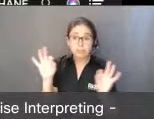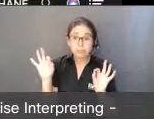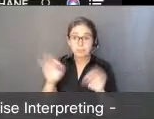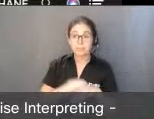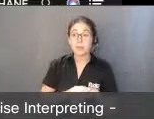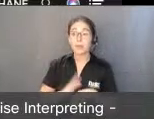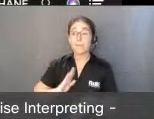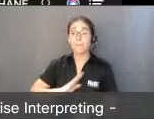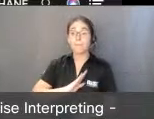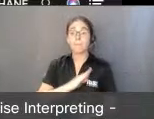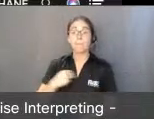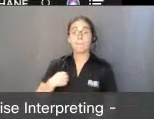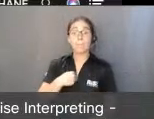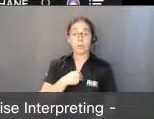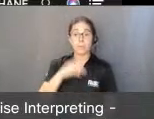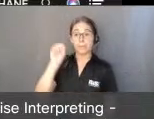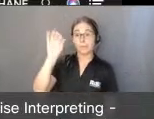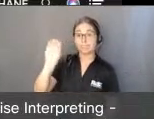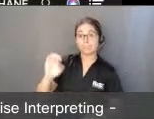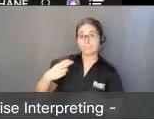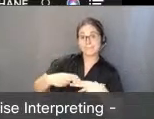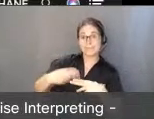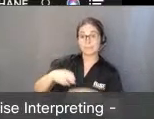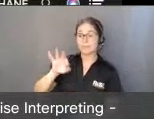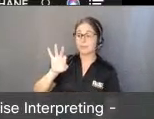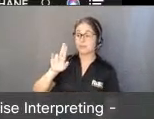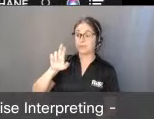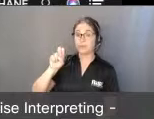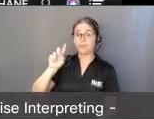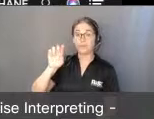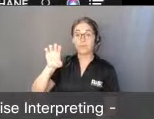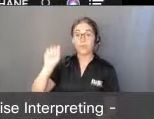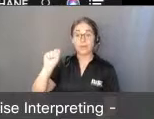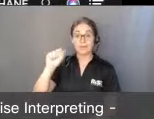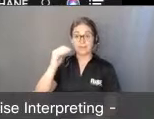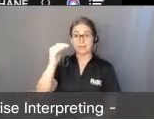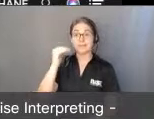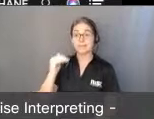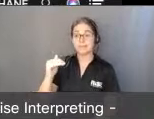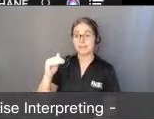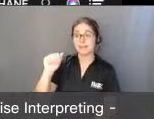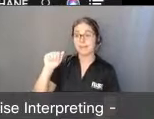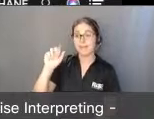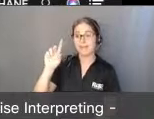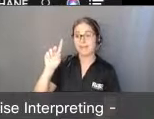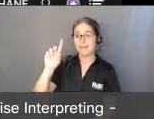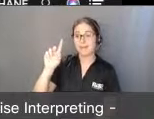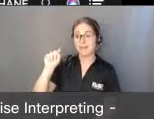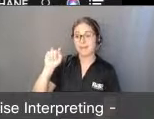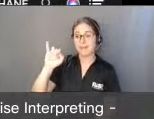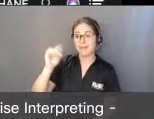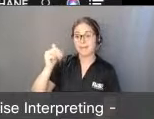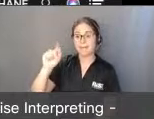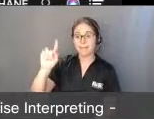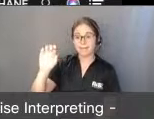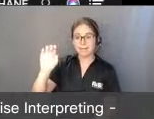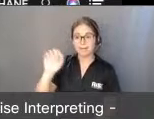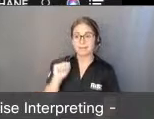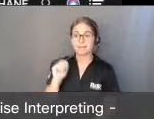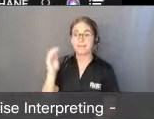Board member Fuentes. Here. Board member Arigui. Here.